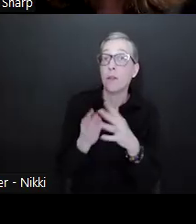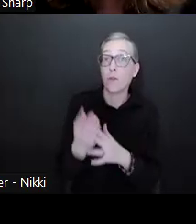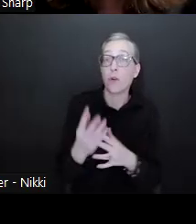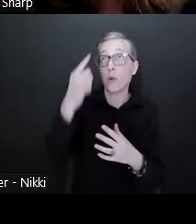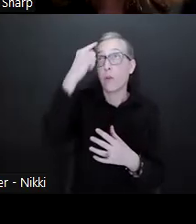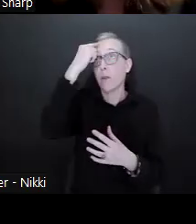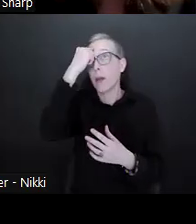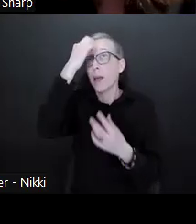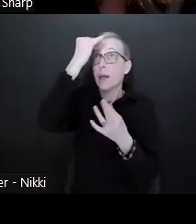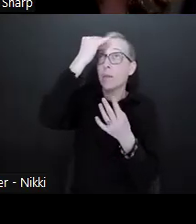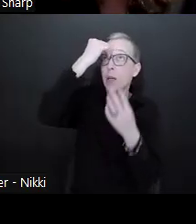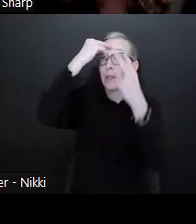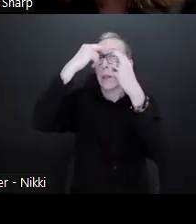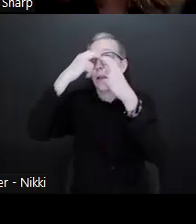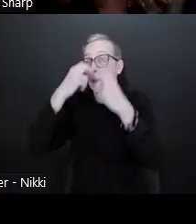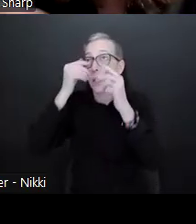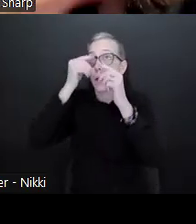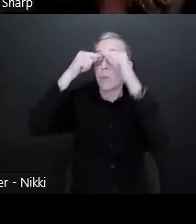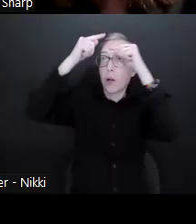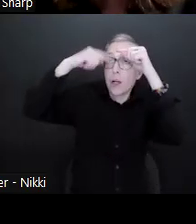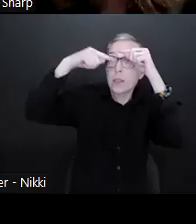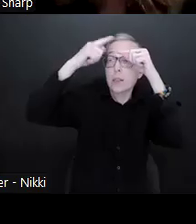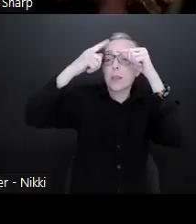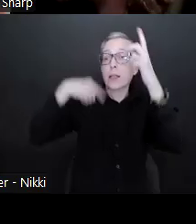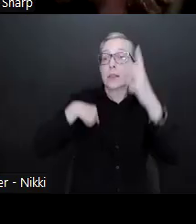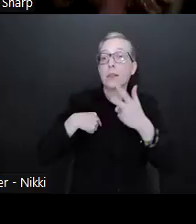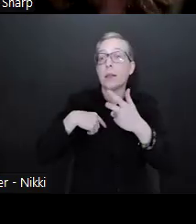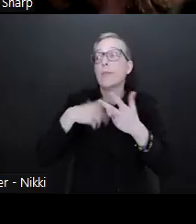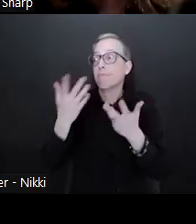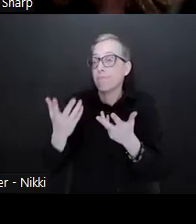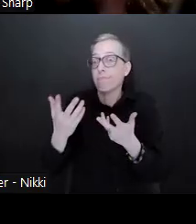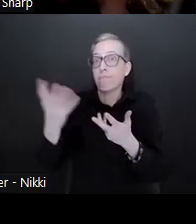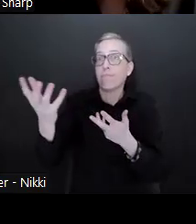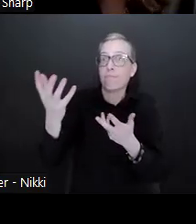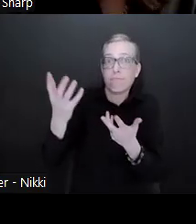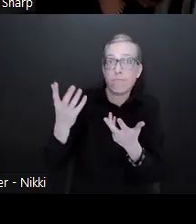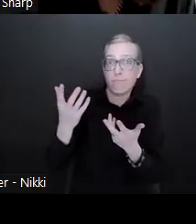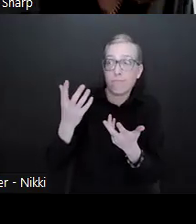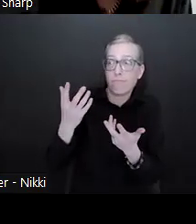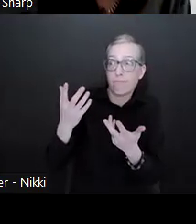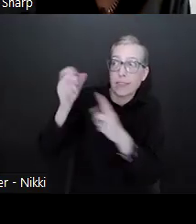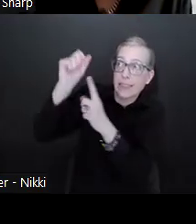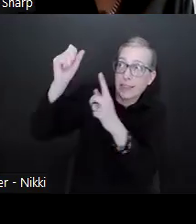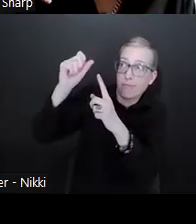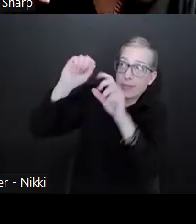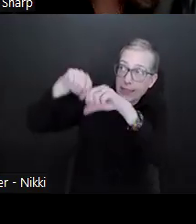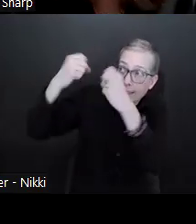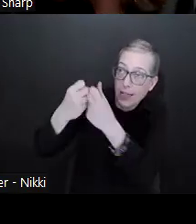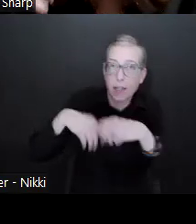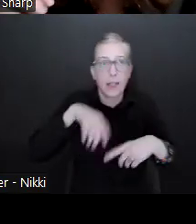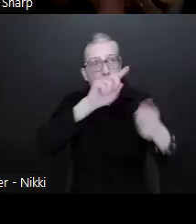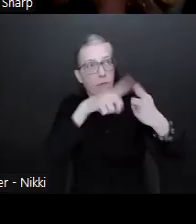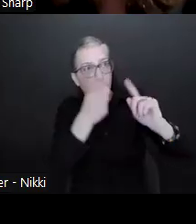of the parent first, later on mentalizing of society, mentalizing of friends, we get feedback